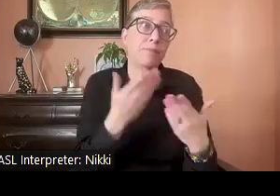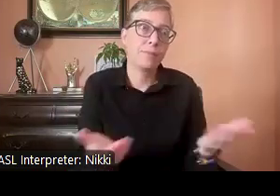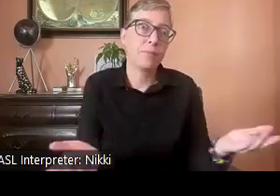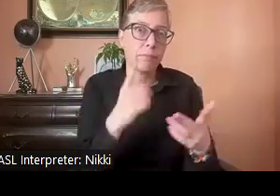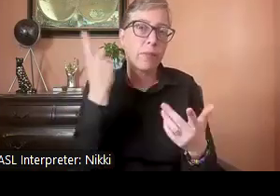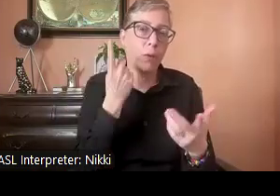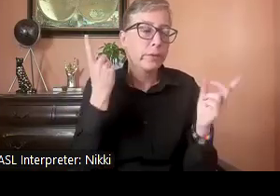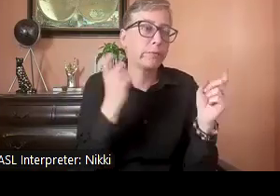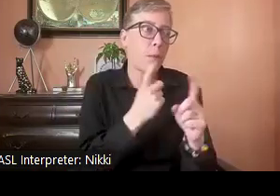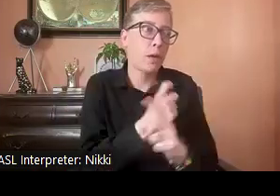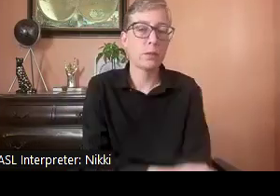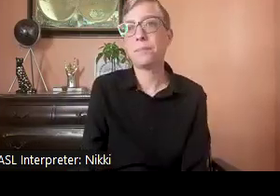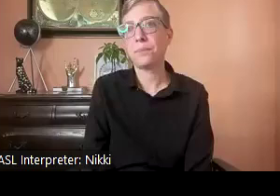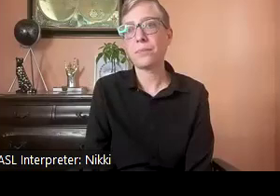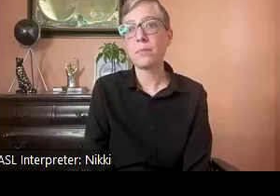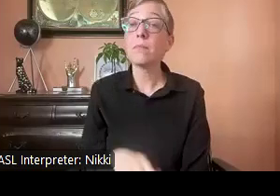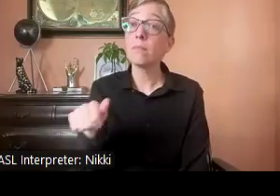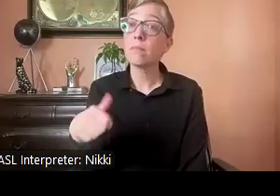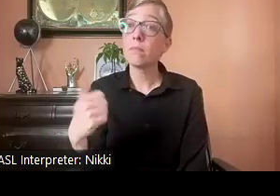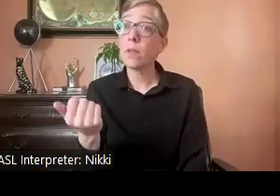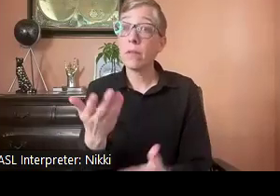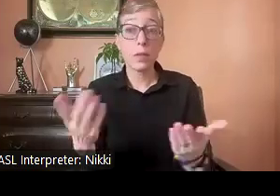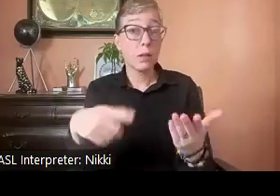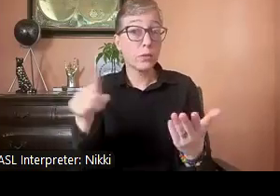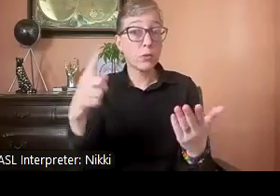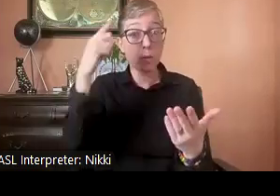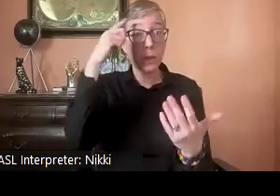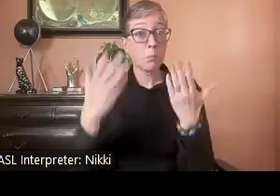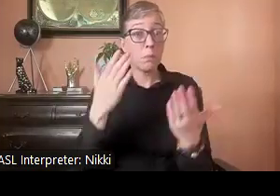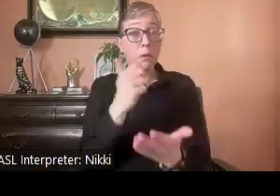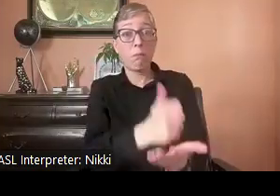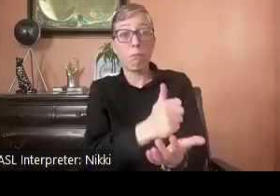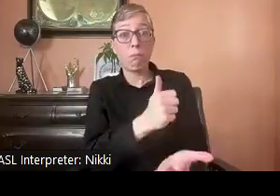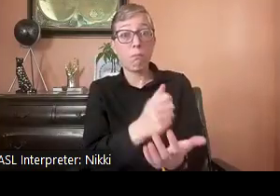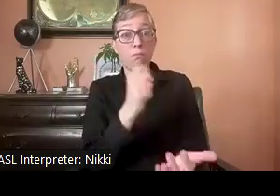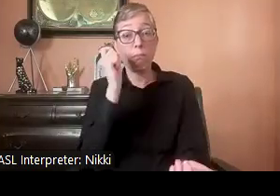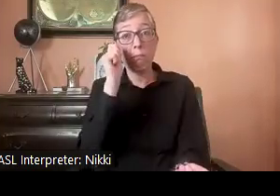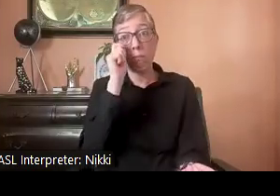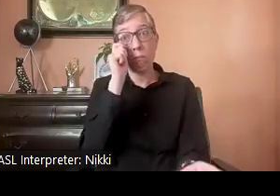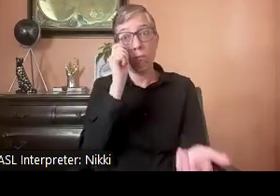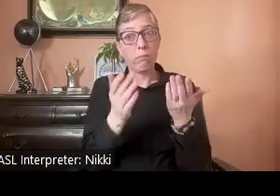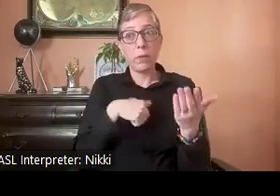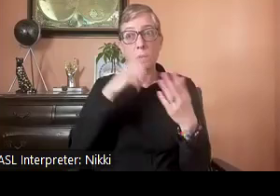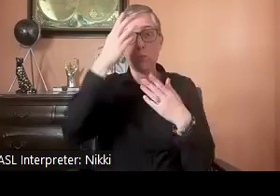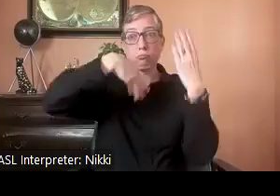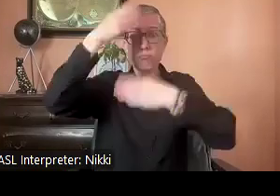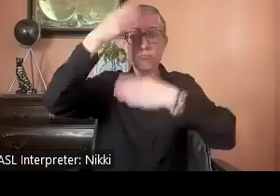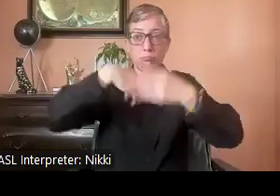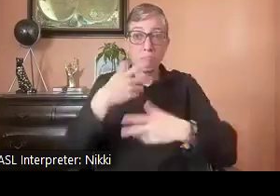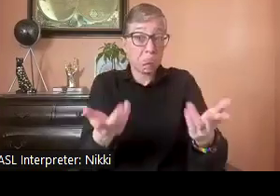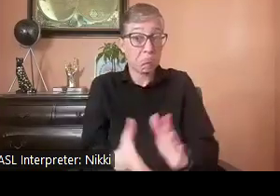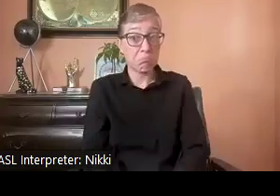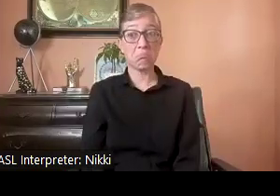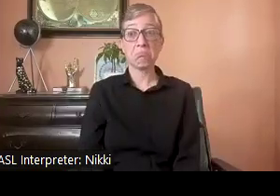are. Other things that you think could help that, maybe we're not paying attention to.